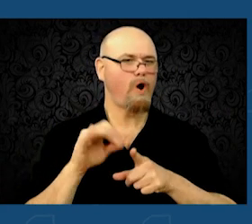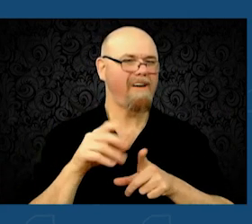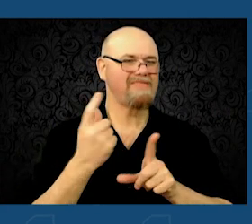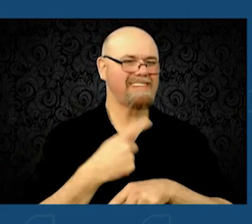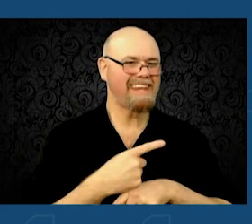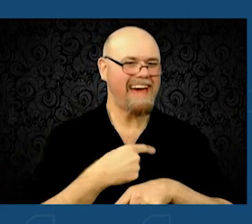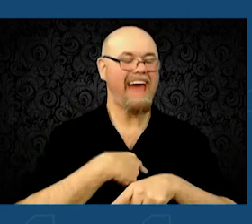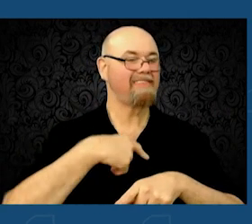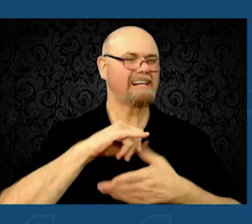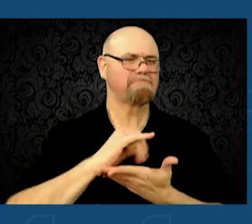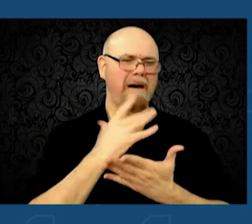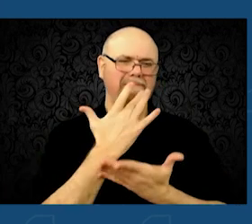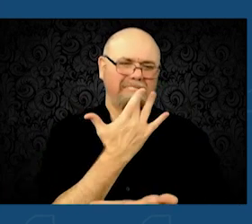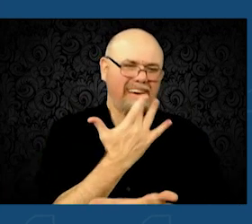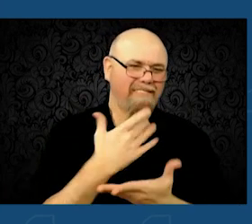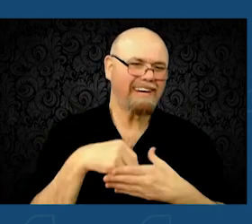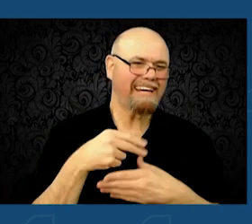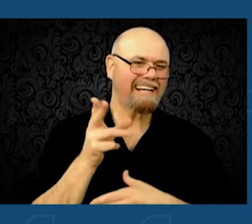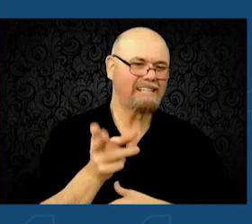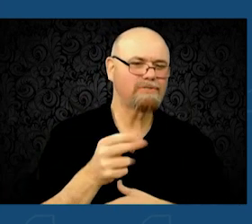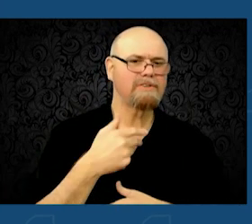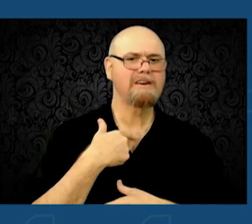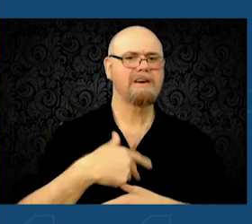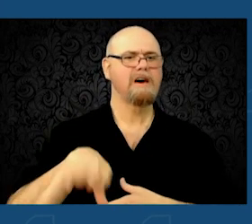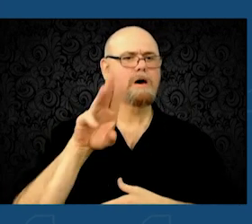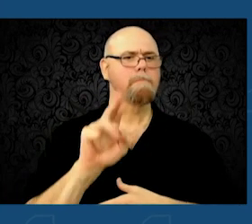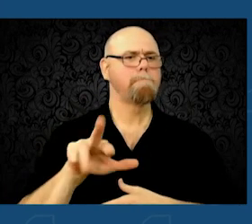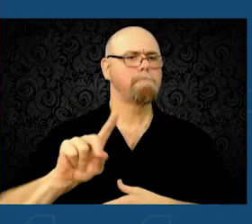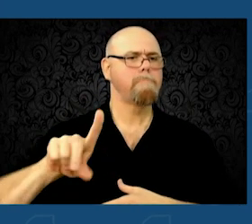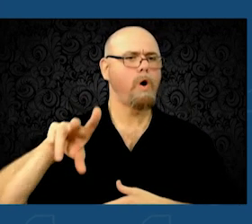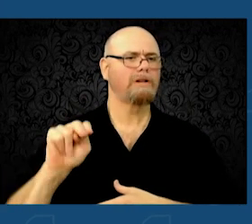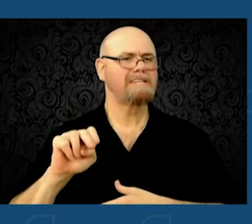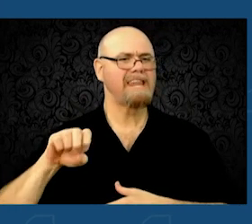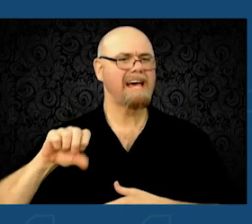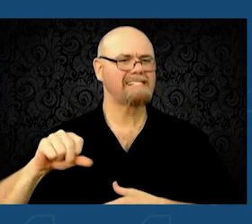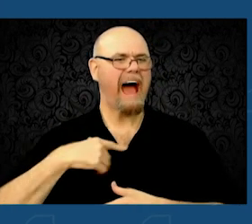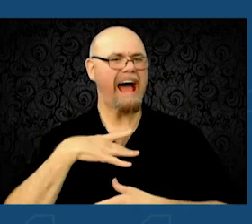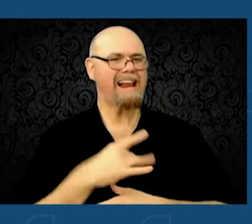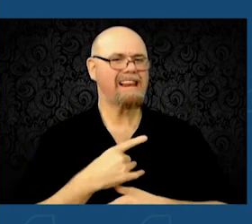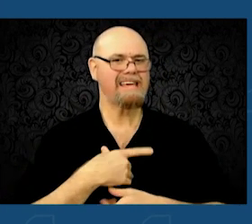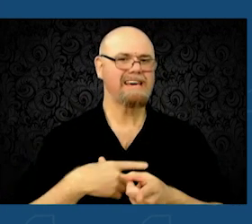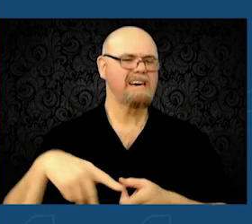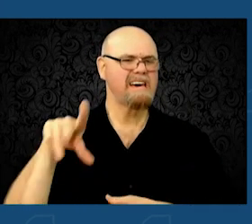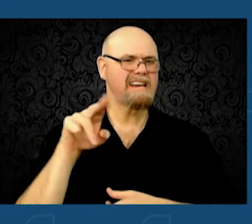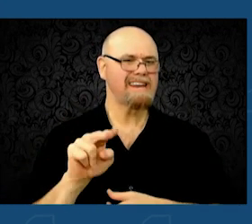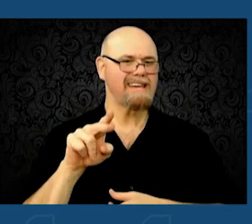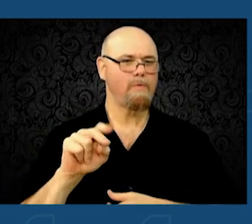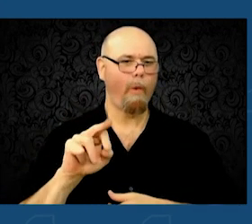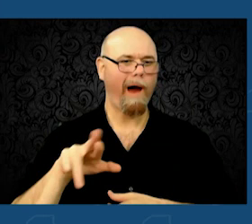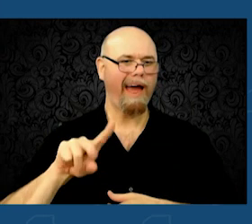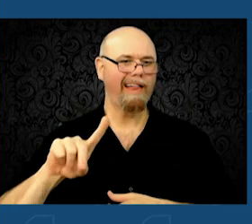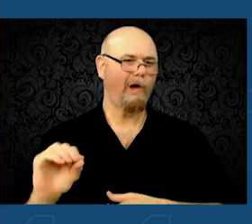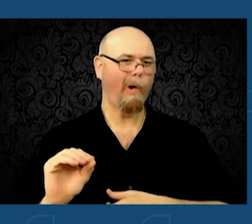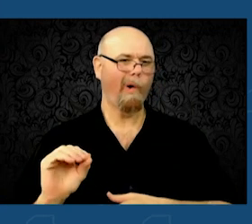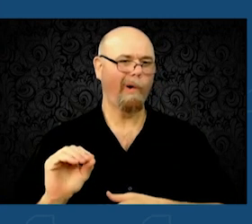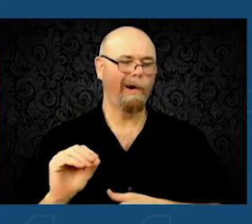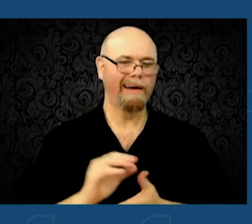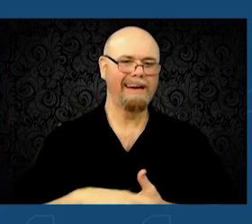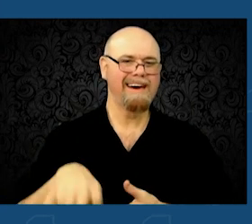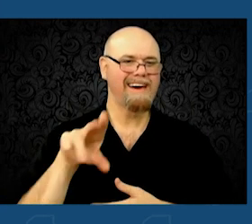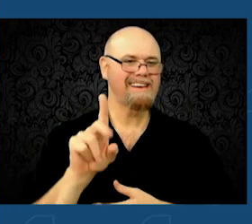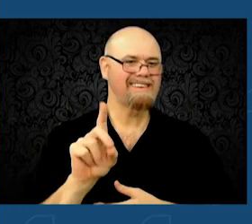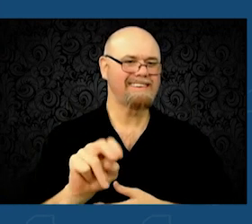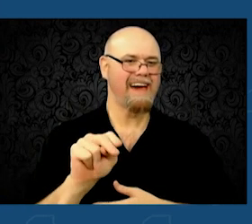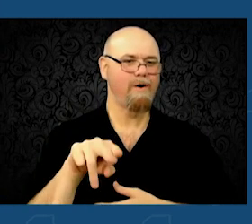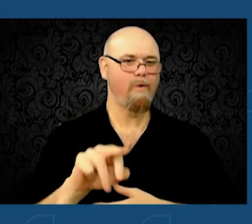history. I like the word boldness, but in Spanish, I like the way it sounds, which is de nuevo. Everybody say it with me, de nuevo.